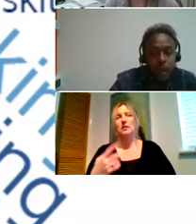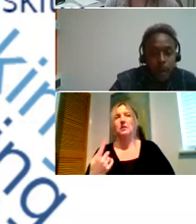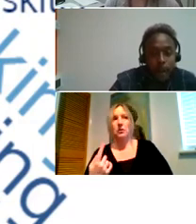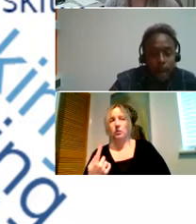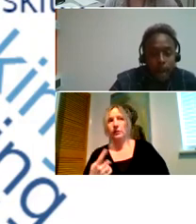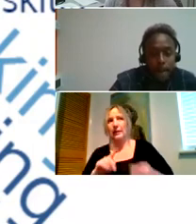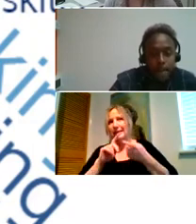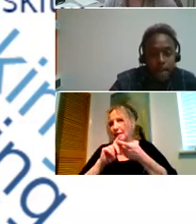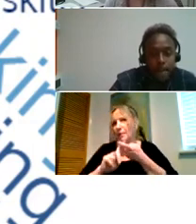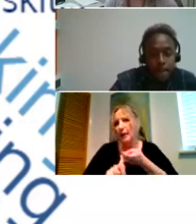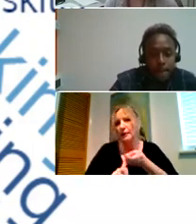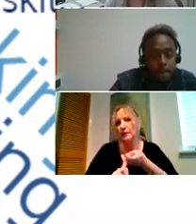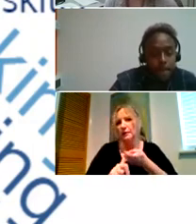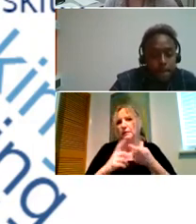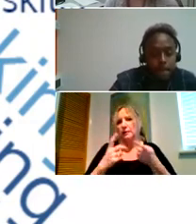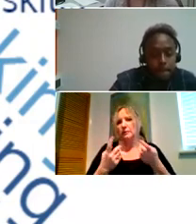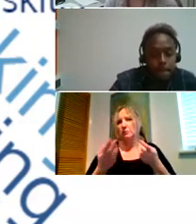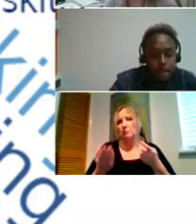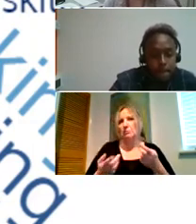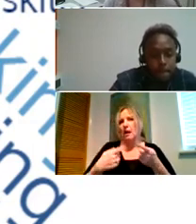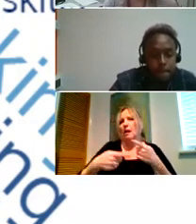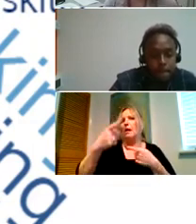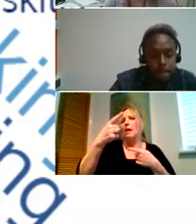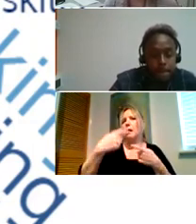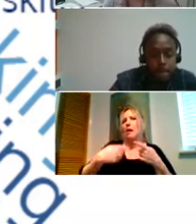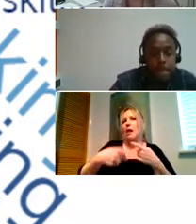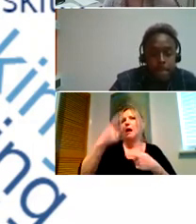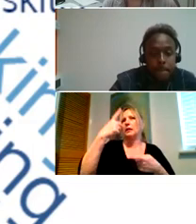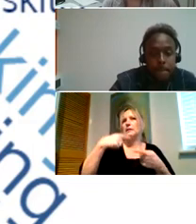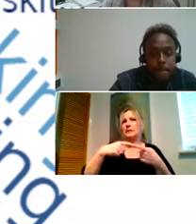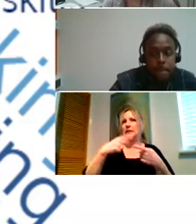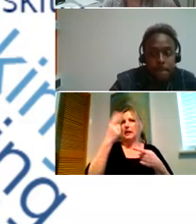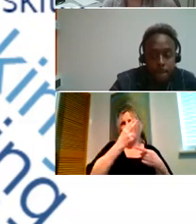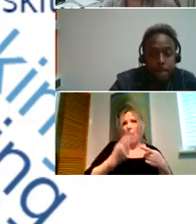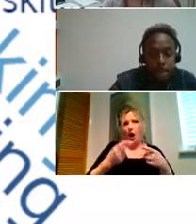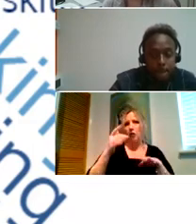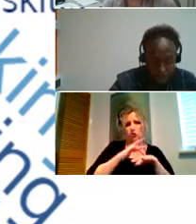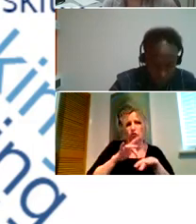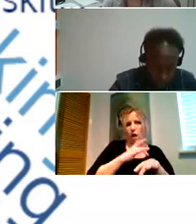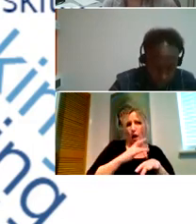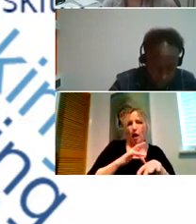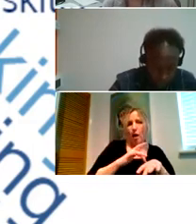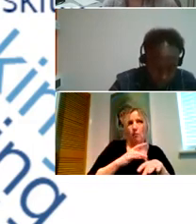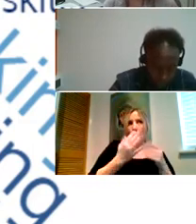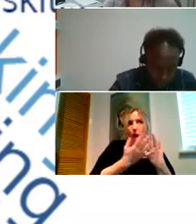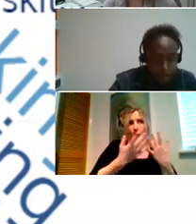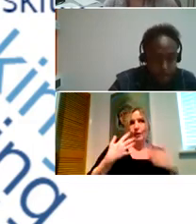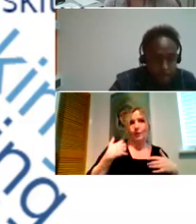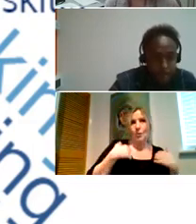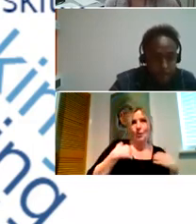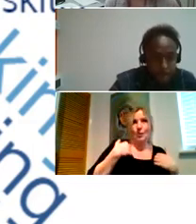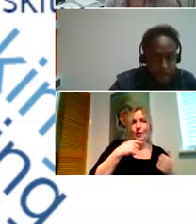we had art and drama in the previous years, but this year there was more demand for IT and business, so